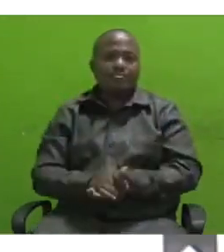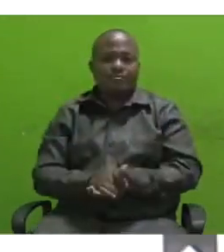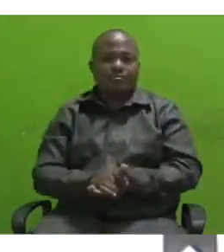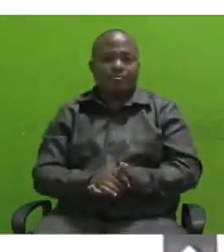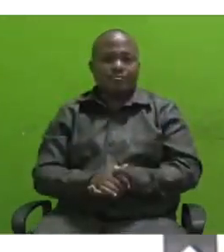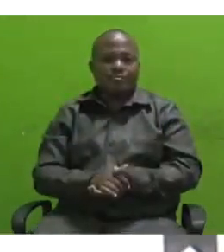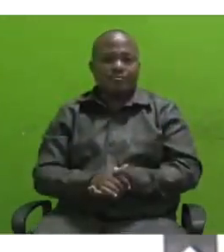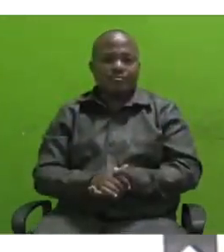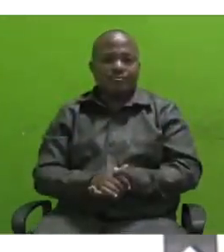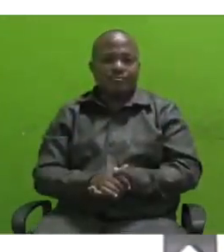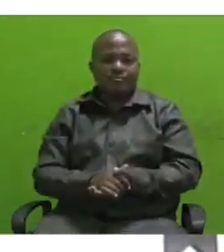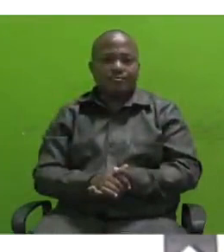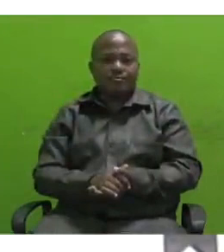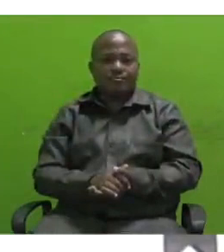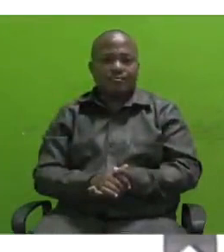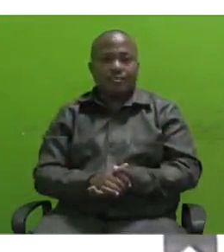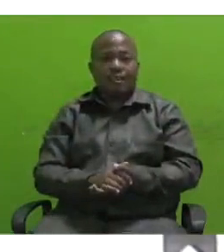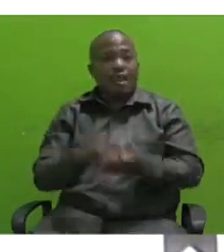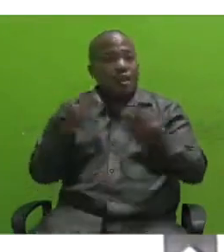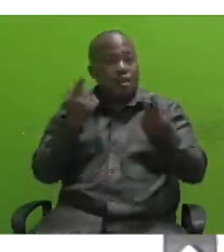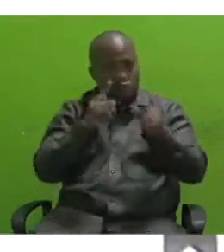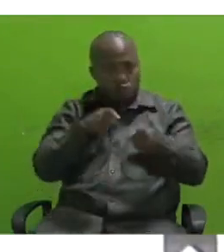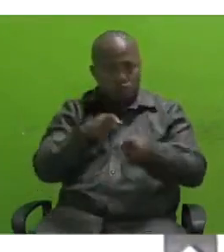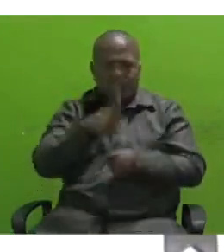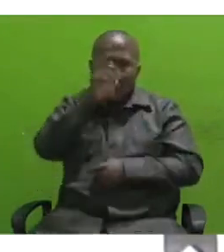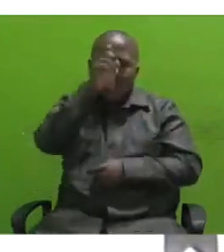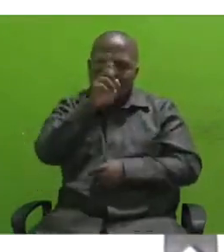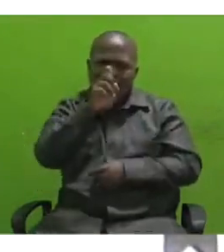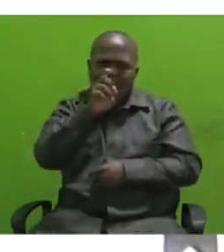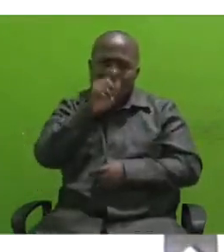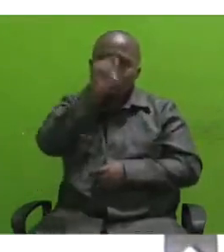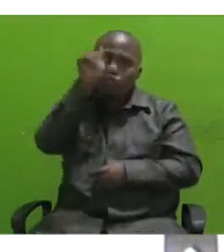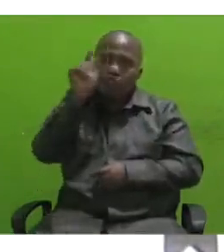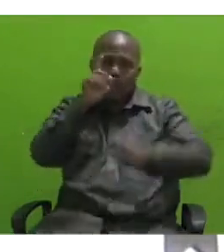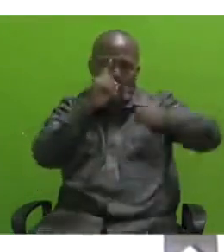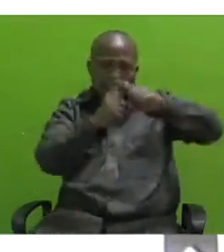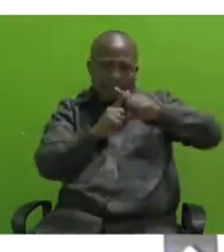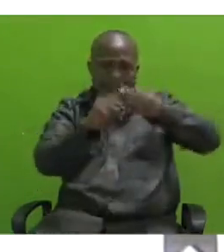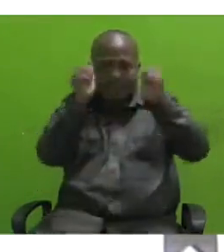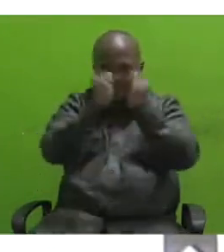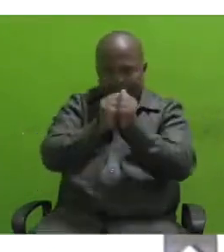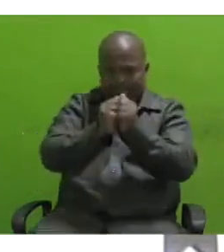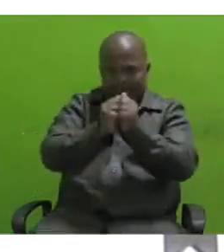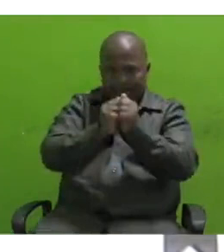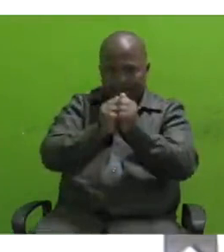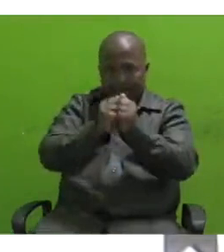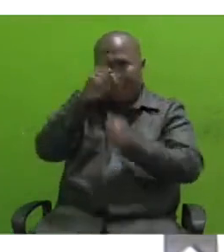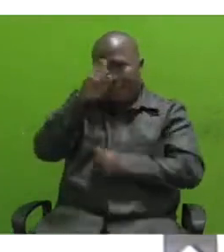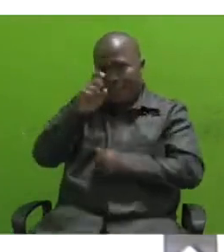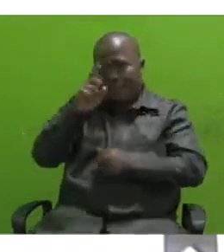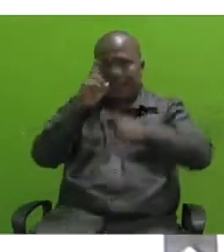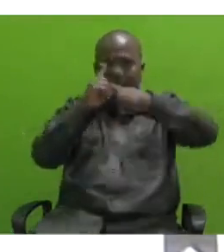So x squared plus 10x plus